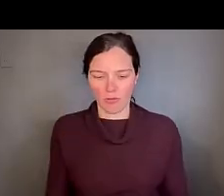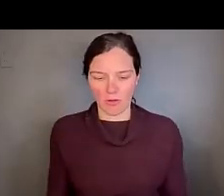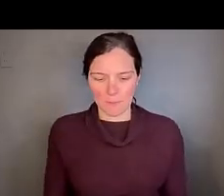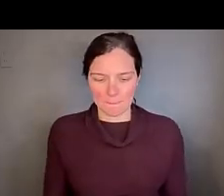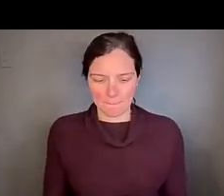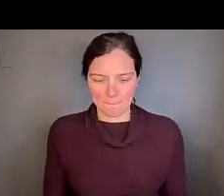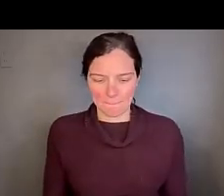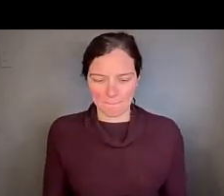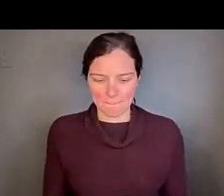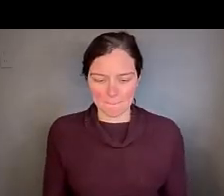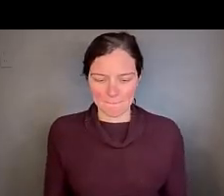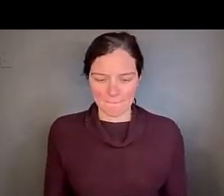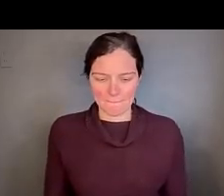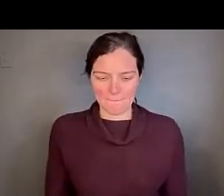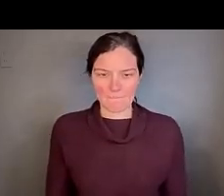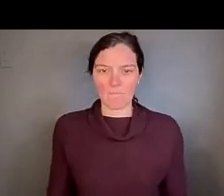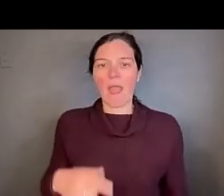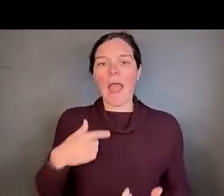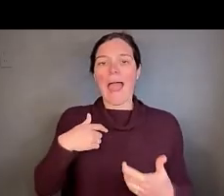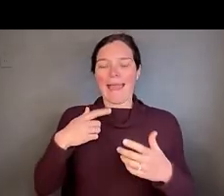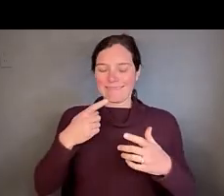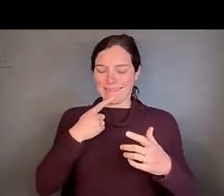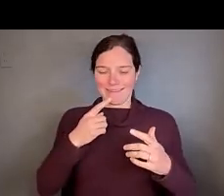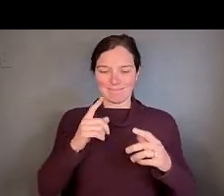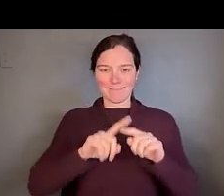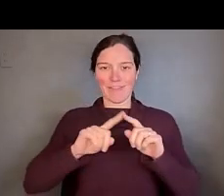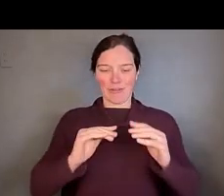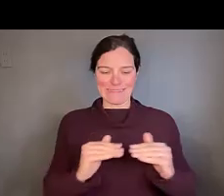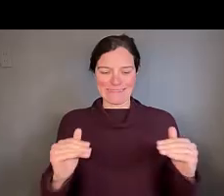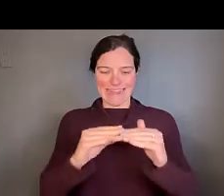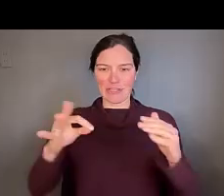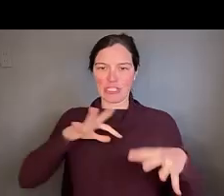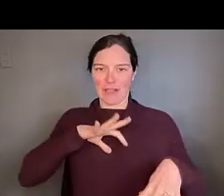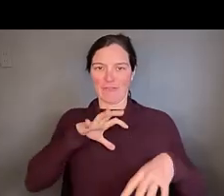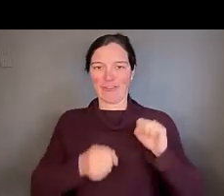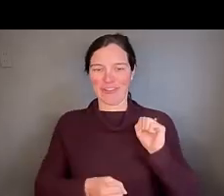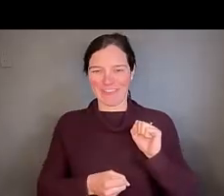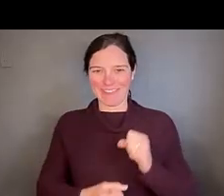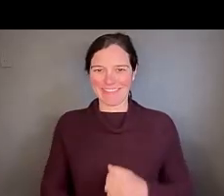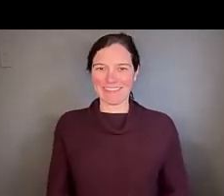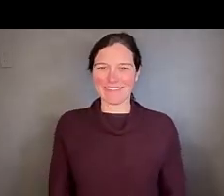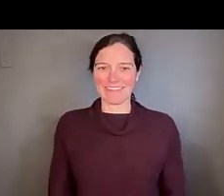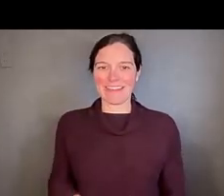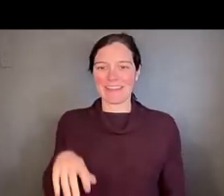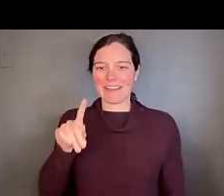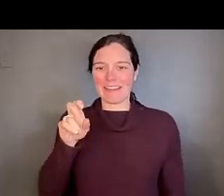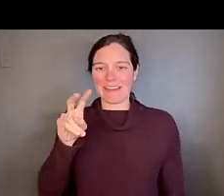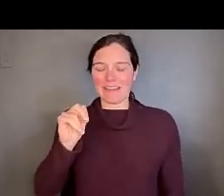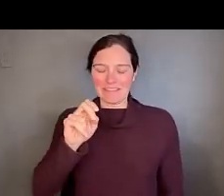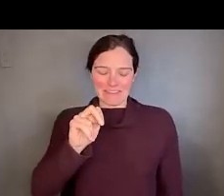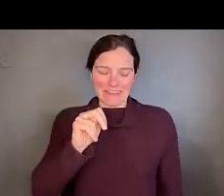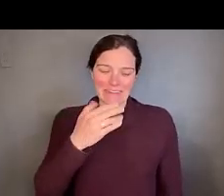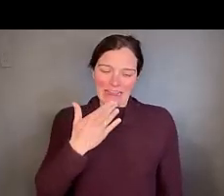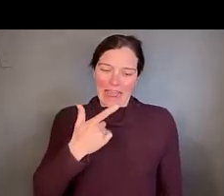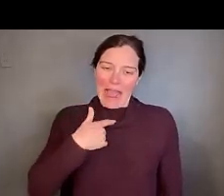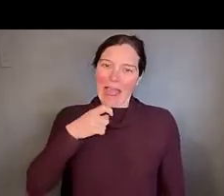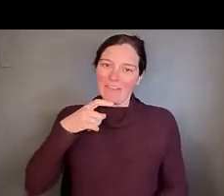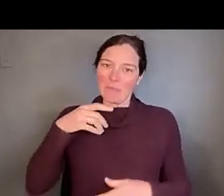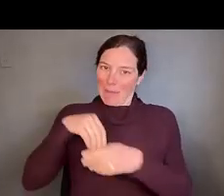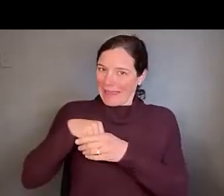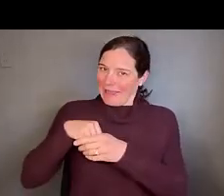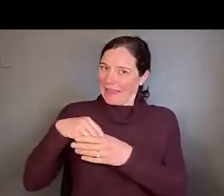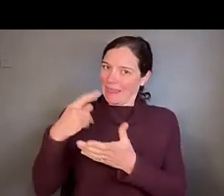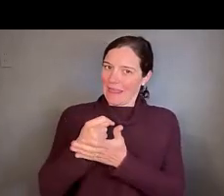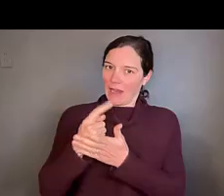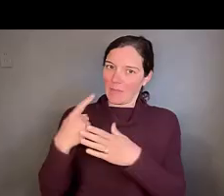Like I called it, Kim, you have various stages of grief. yeah, thank you. Yeah. I've been in therapy a long time. It will continue.